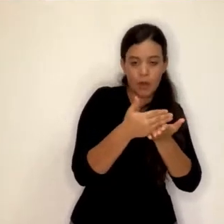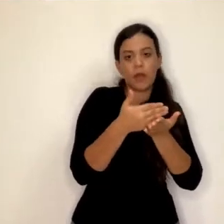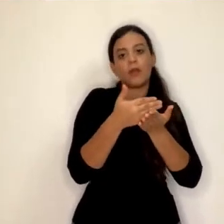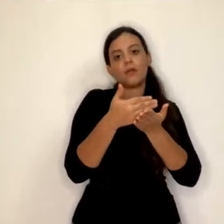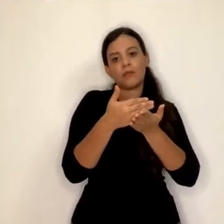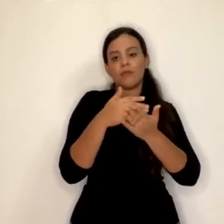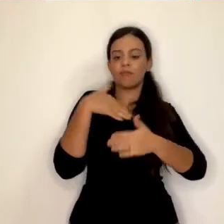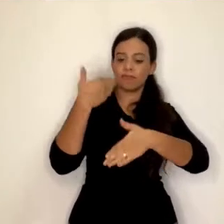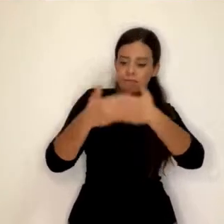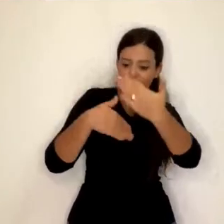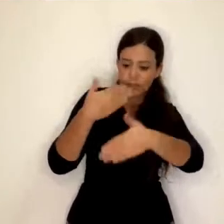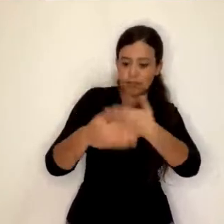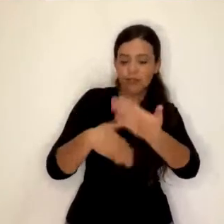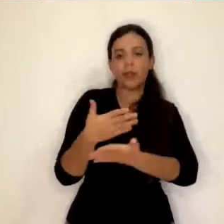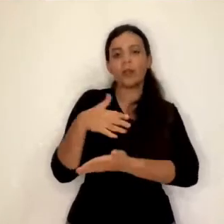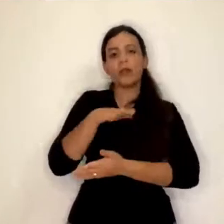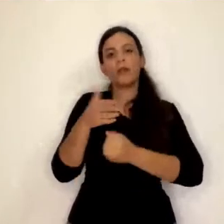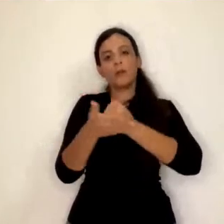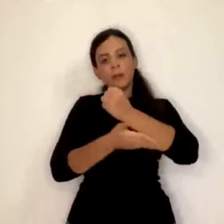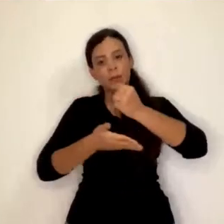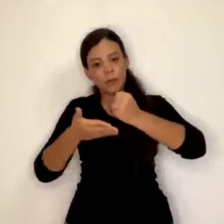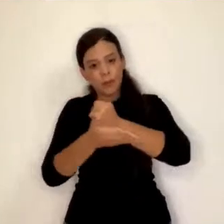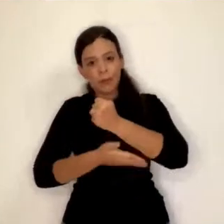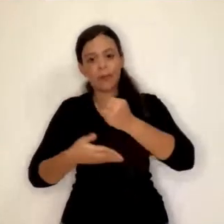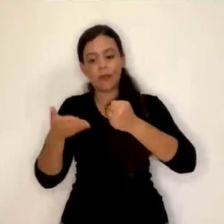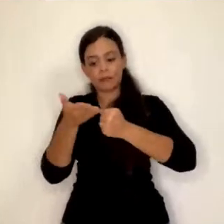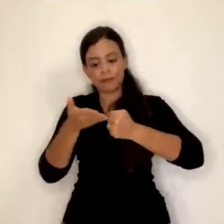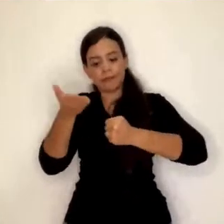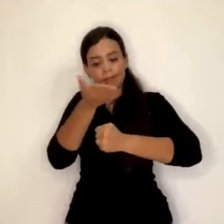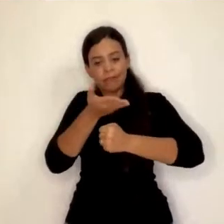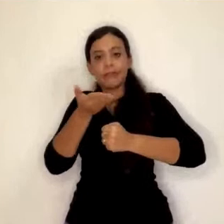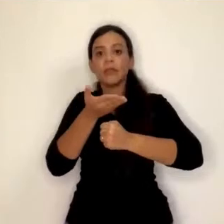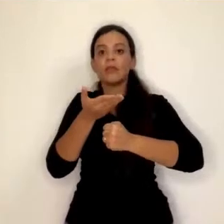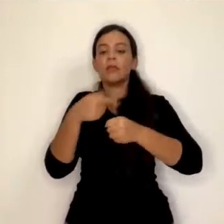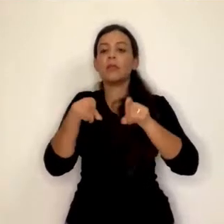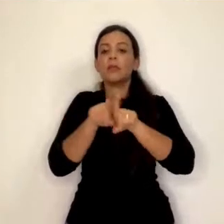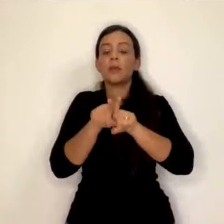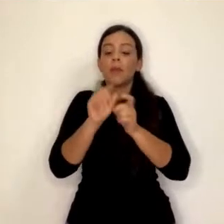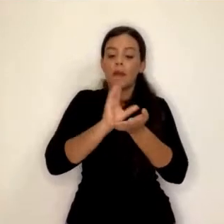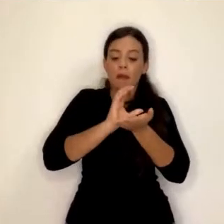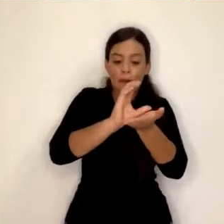with professional education, institutional higher learning, funding quality,